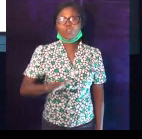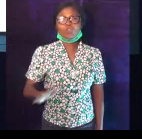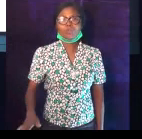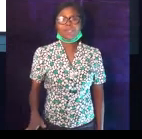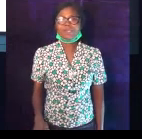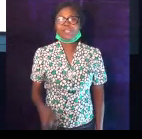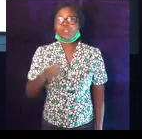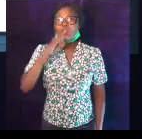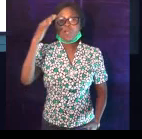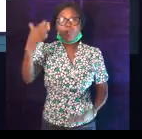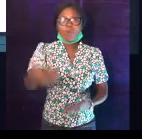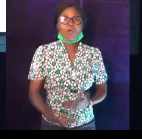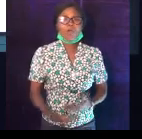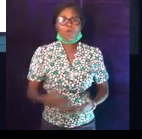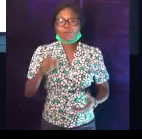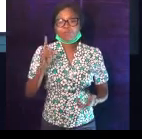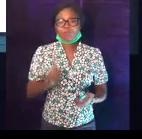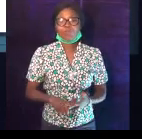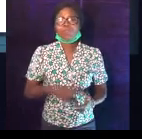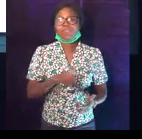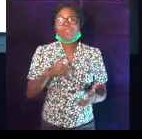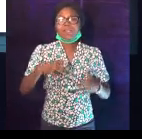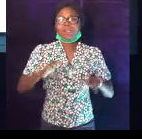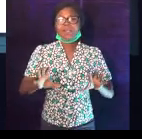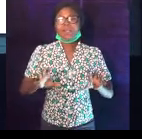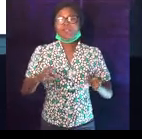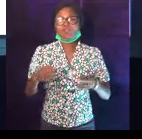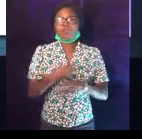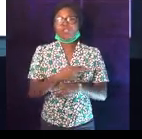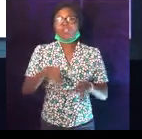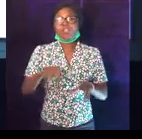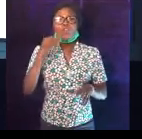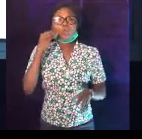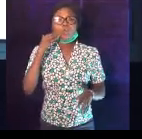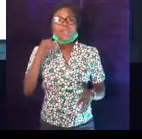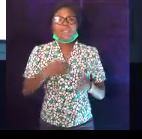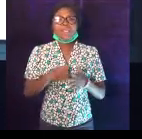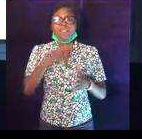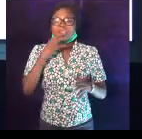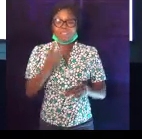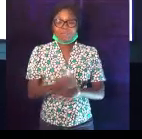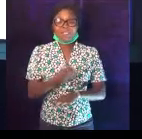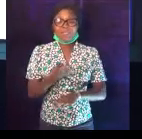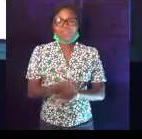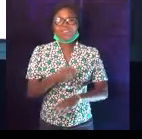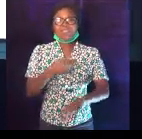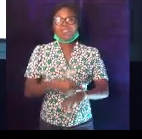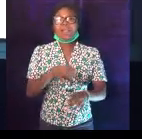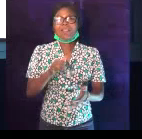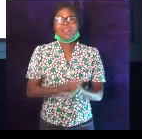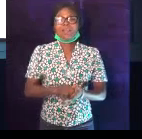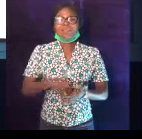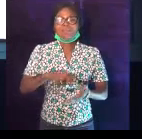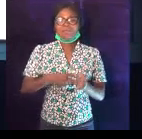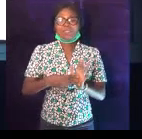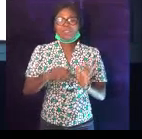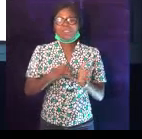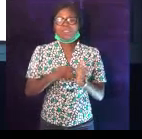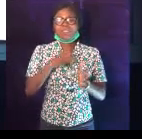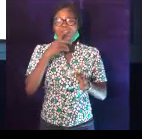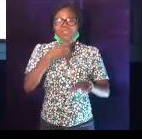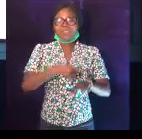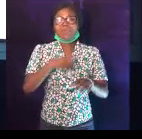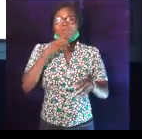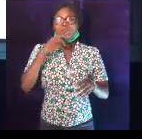Hello children, you're welcome to this segment of the program, The Classroom in Your Home. It is mathematics time, and that means it is time to